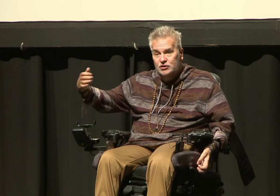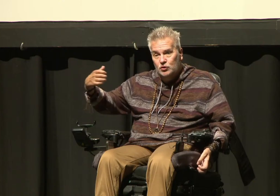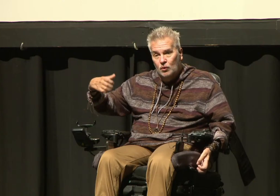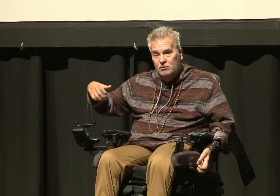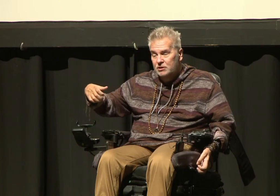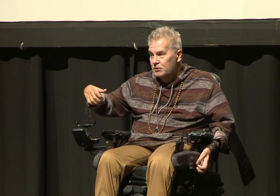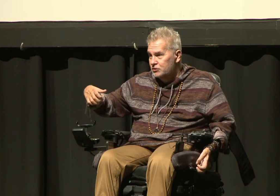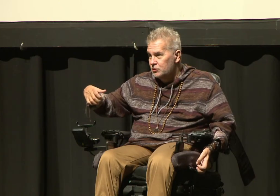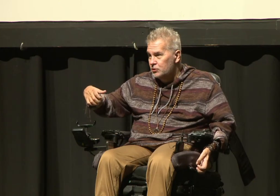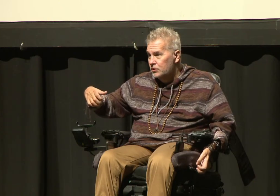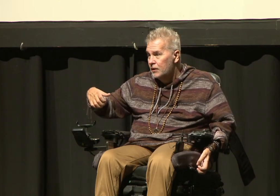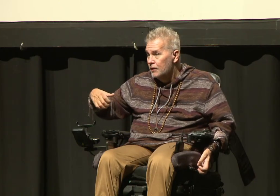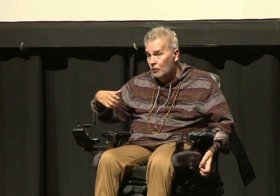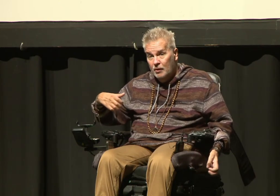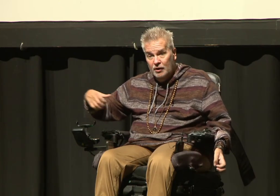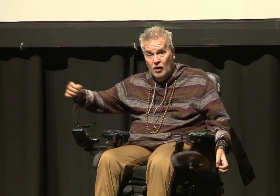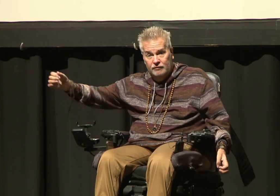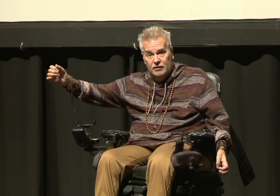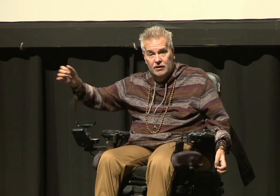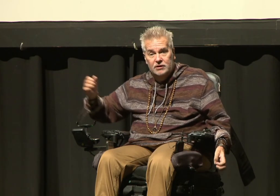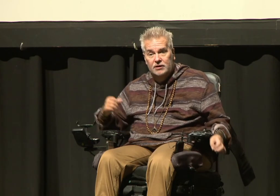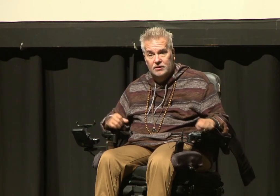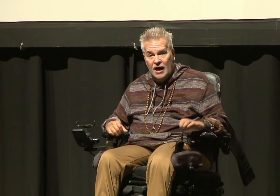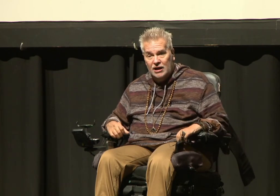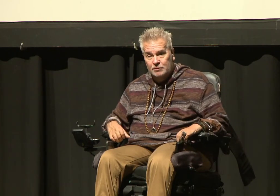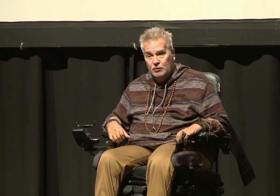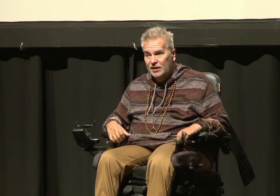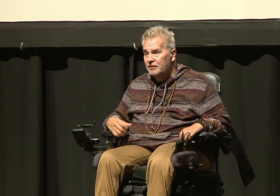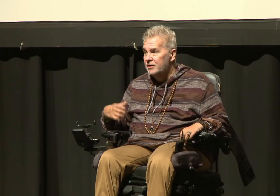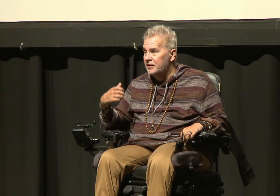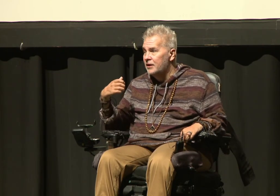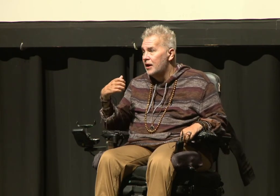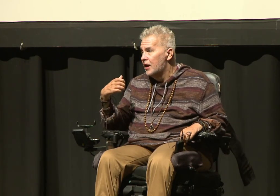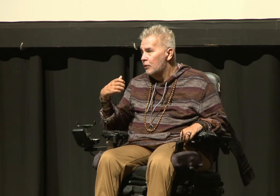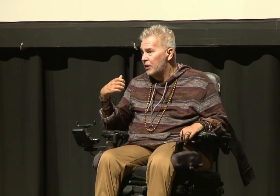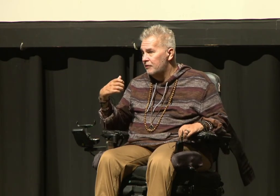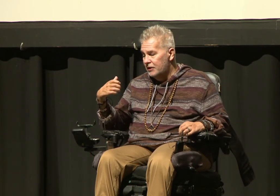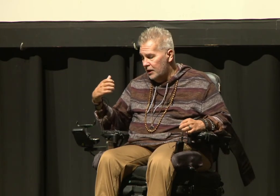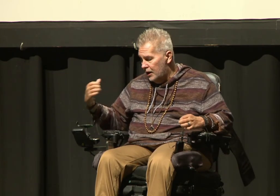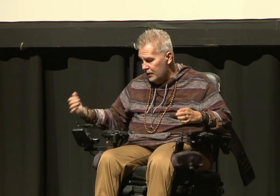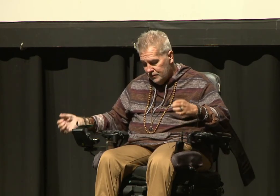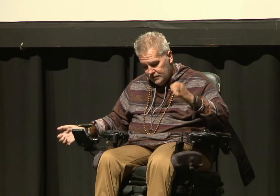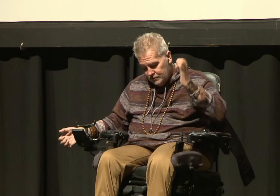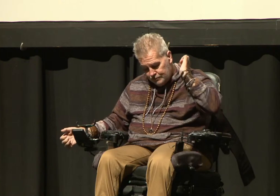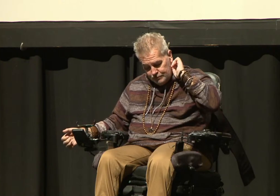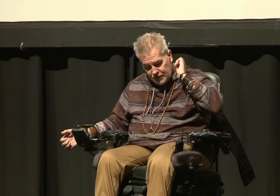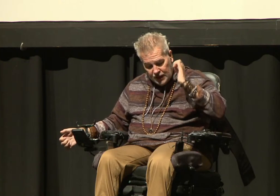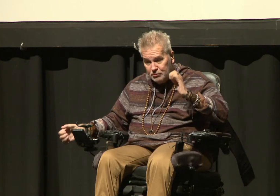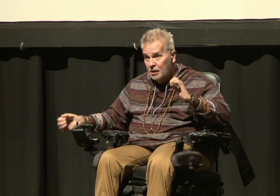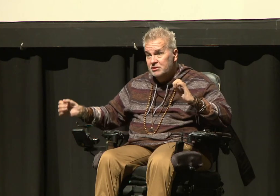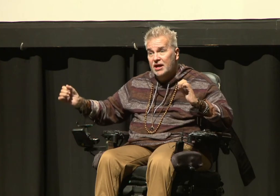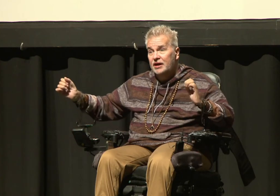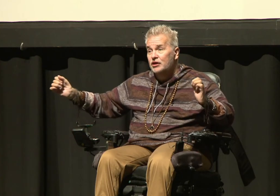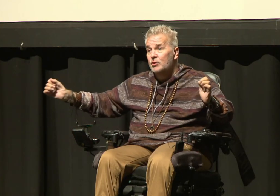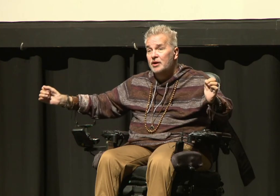were in high school, one was in middle school. We went off to the hospital.